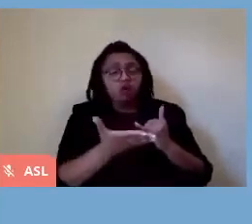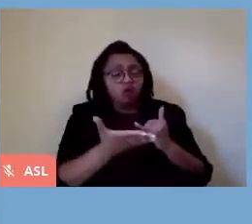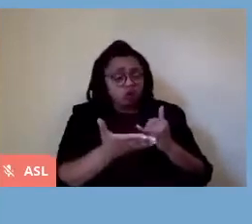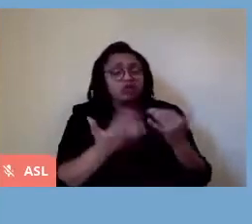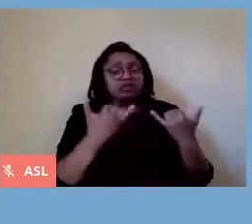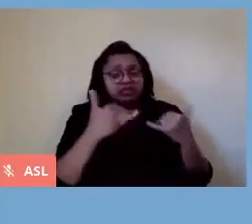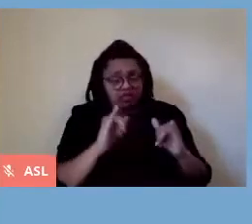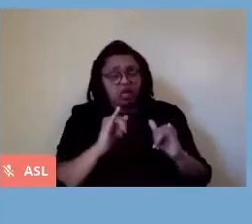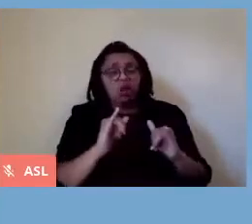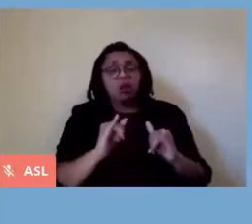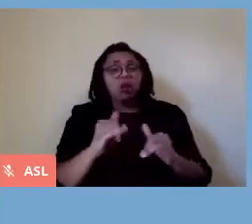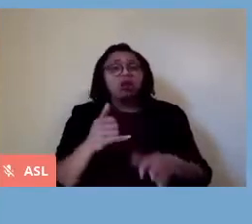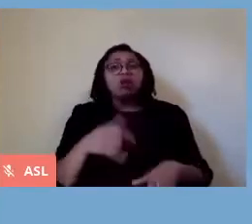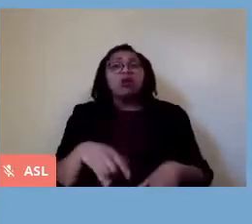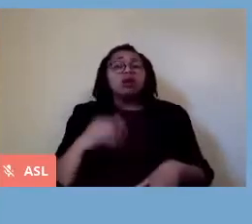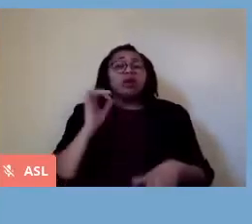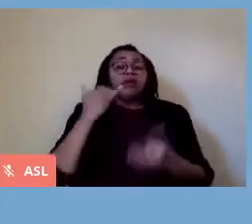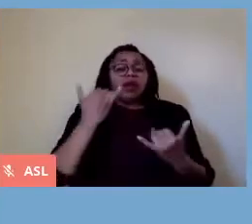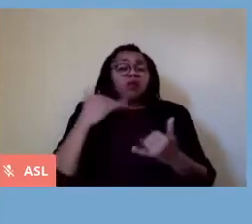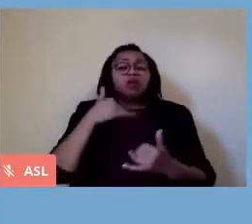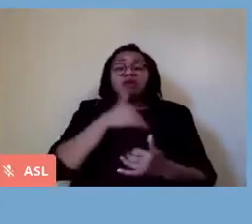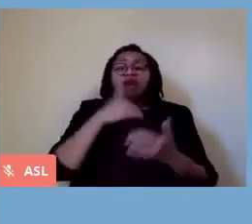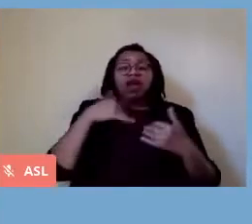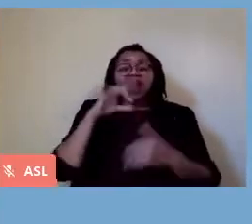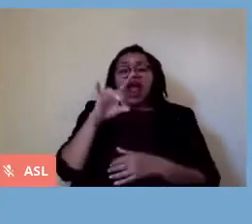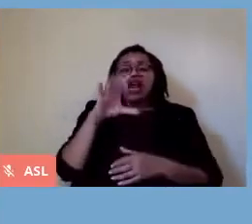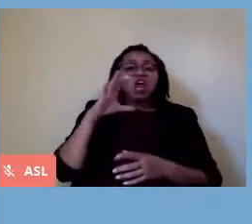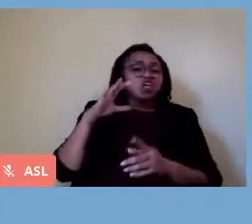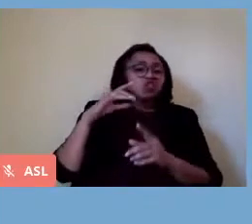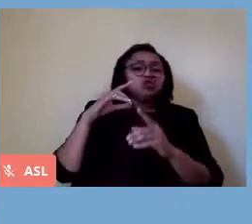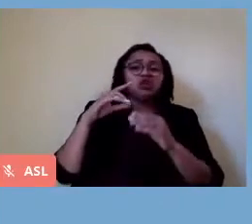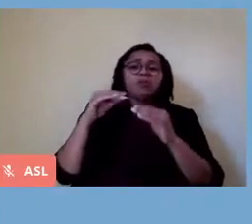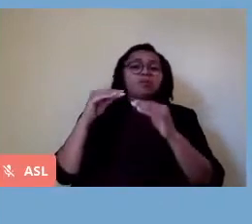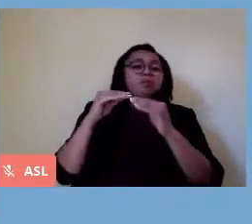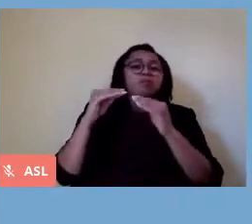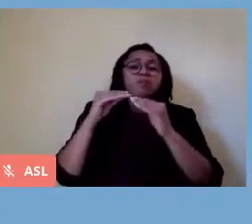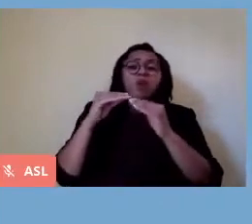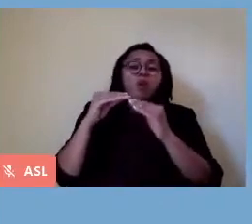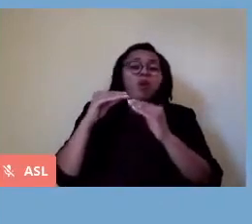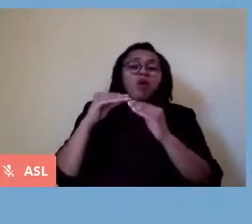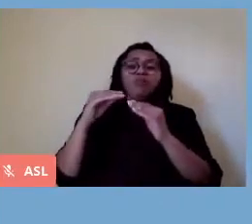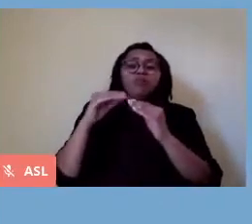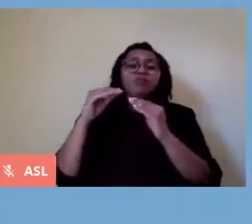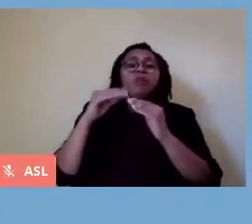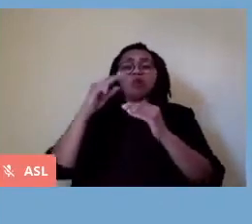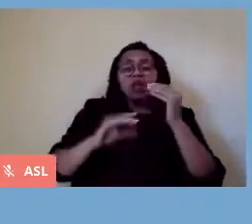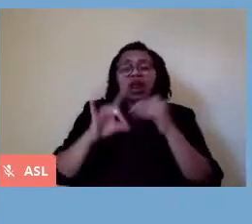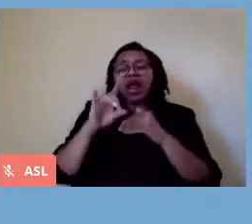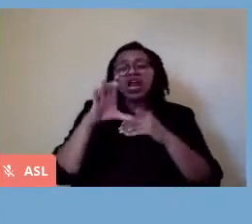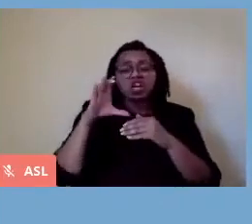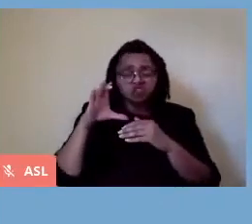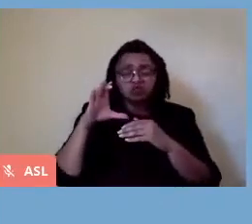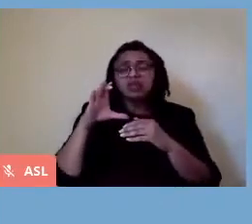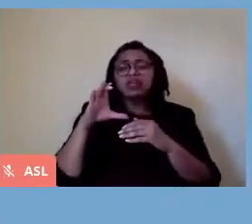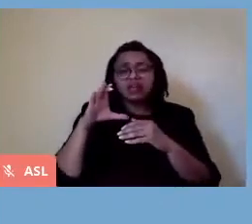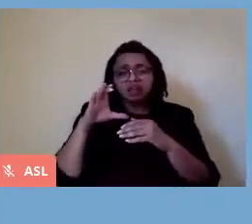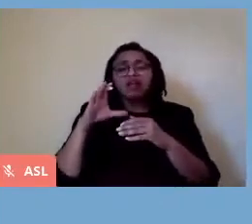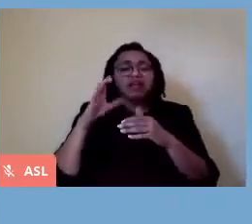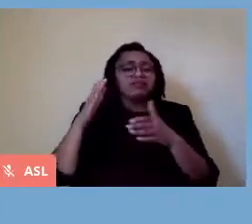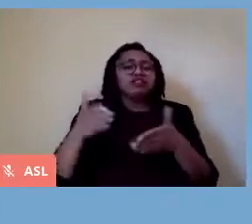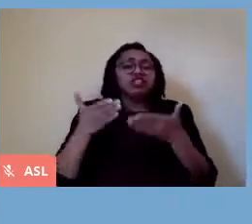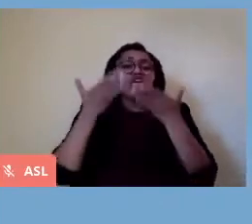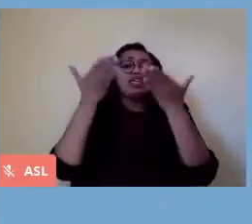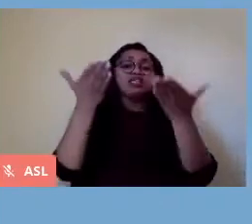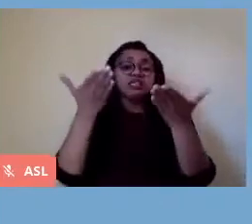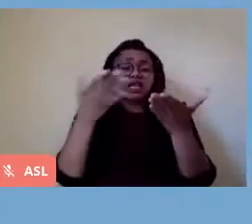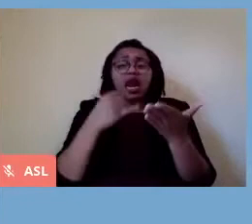evidenced by the 800 plus recommendations that have come in. And I am so excited about the conversation today where even more reflections will come